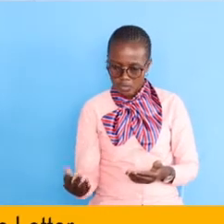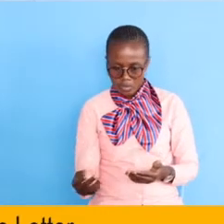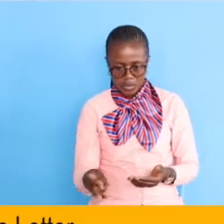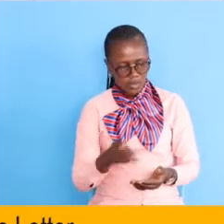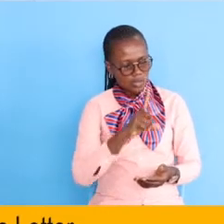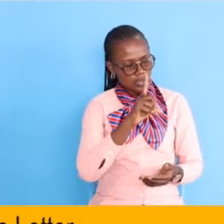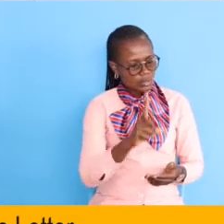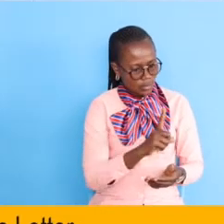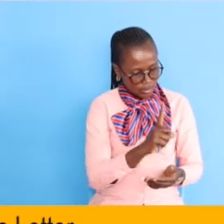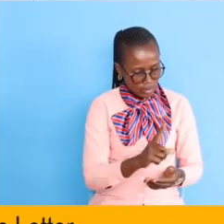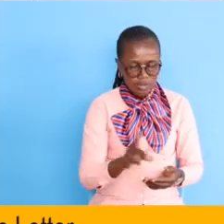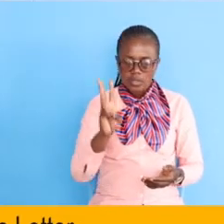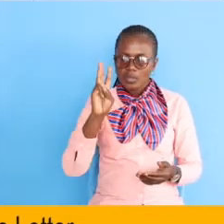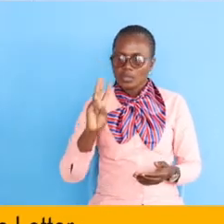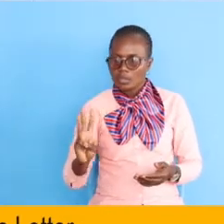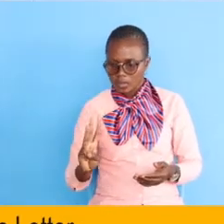certain time.